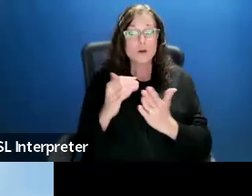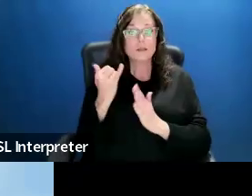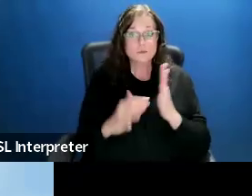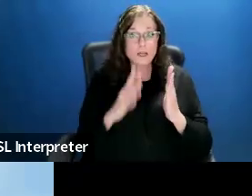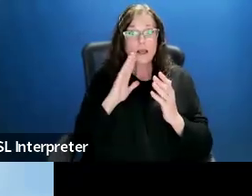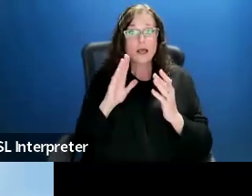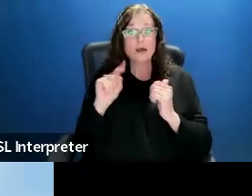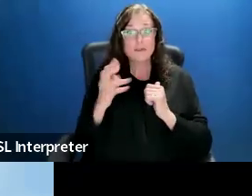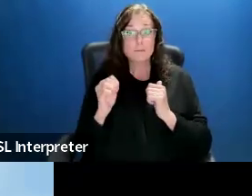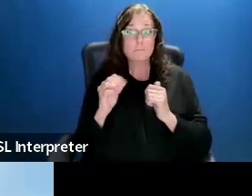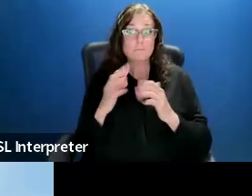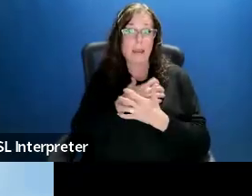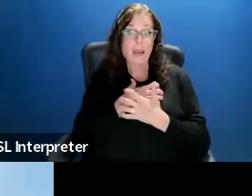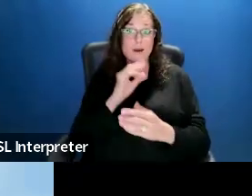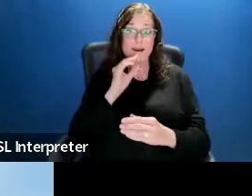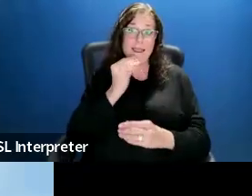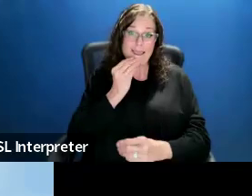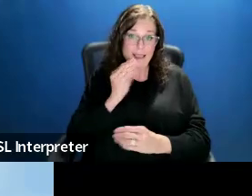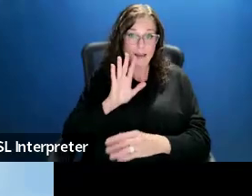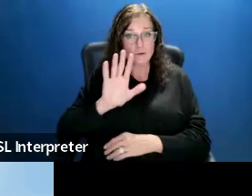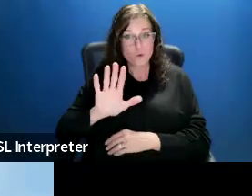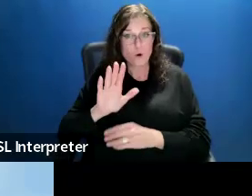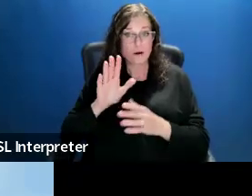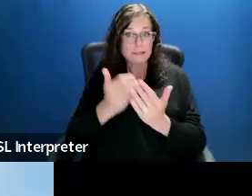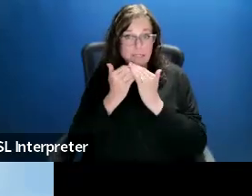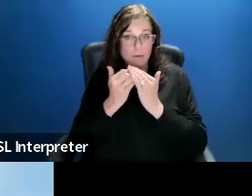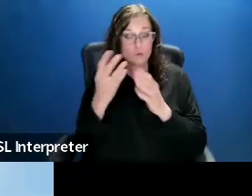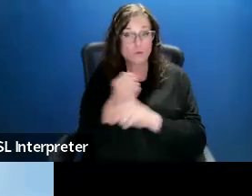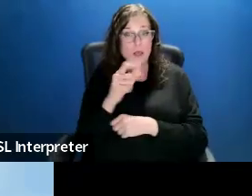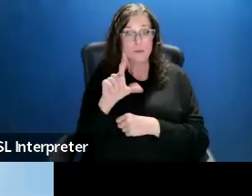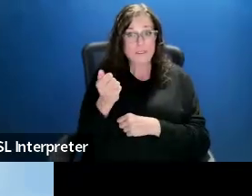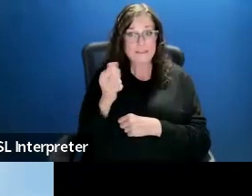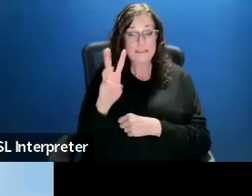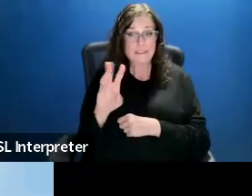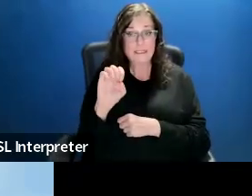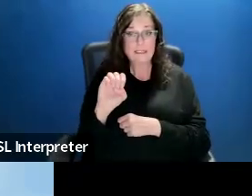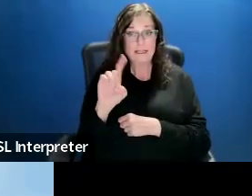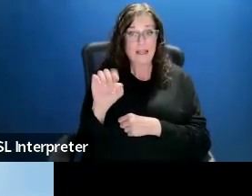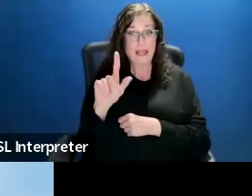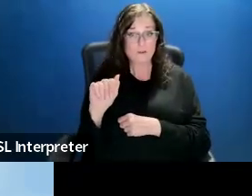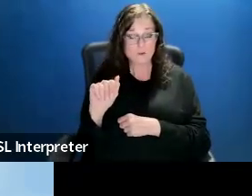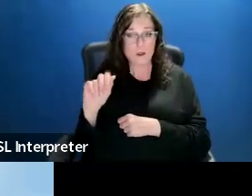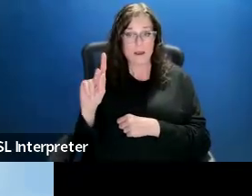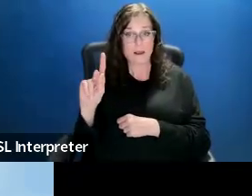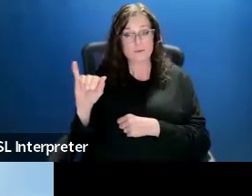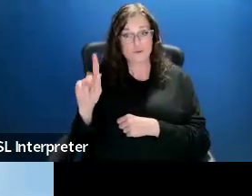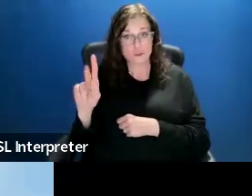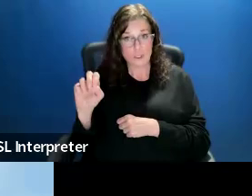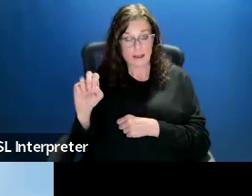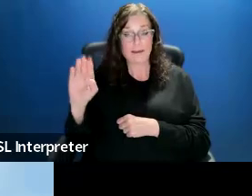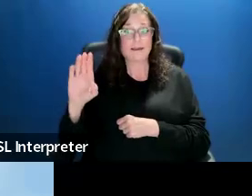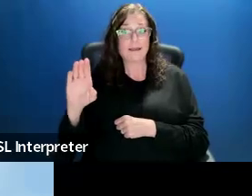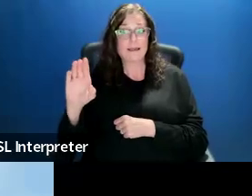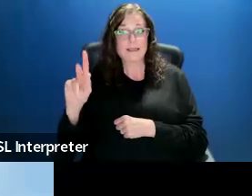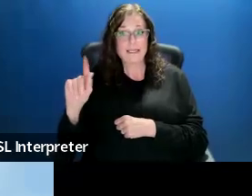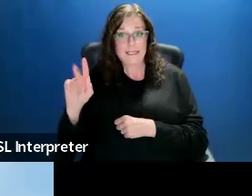Bear Ate Your Sandwich, which won the 2016 Ezra Jack Keats New Writer Honor and was a